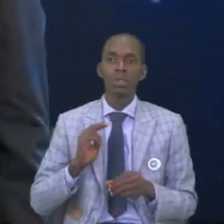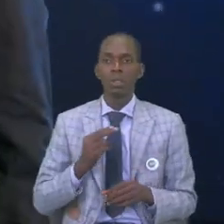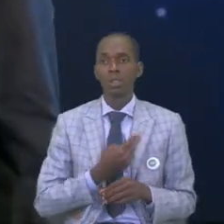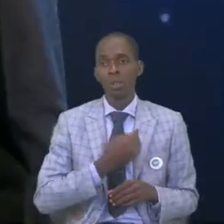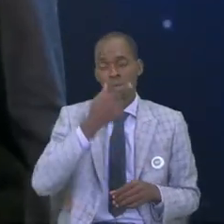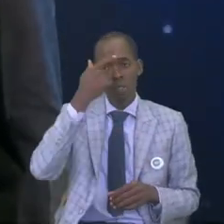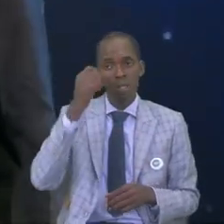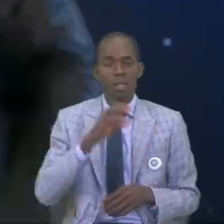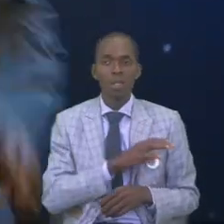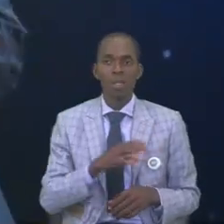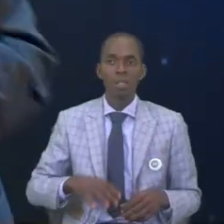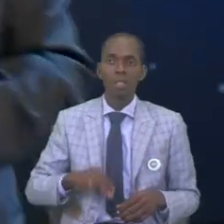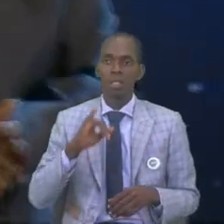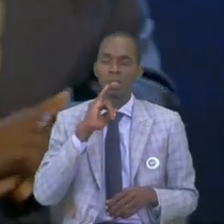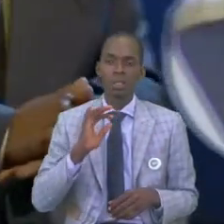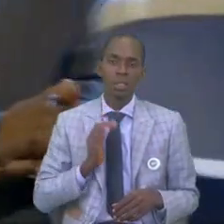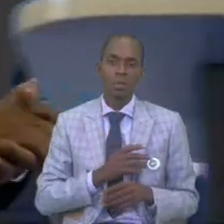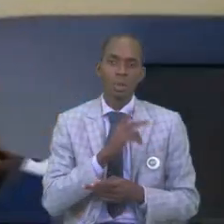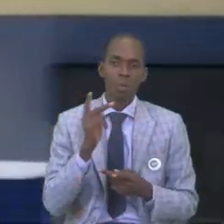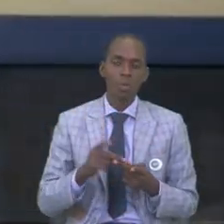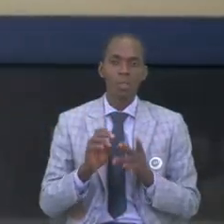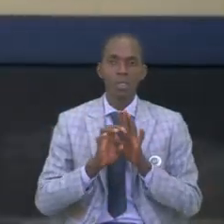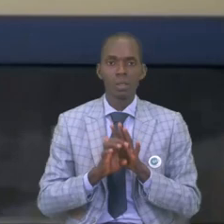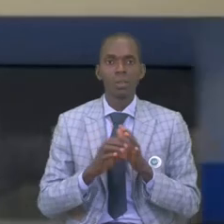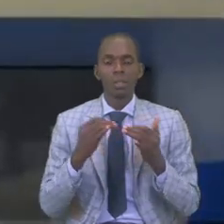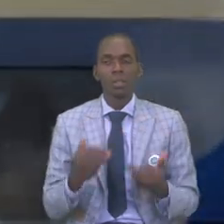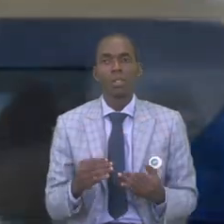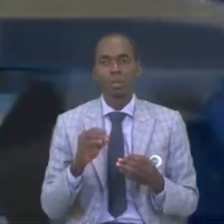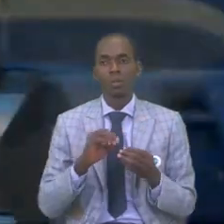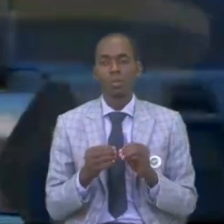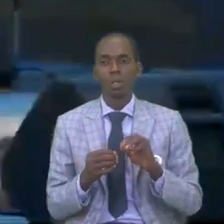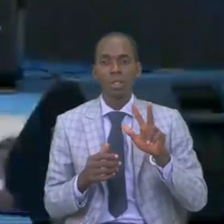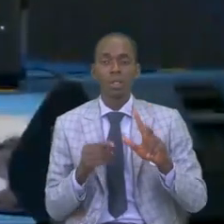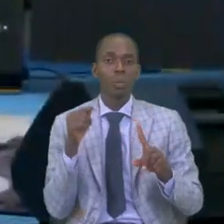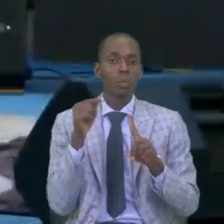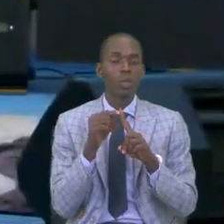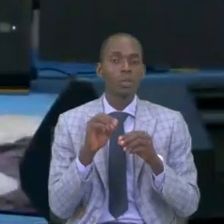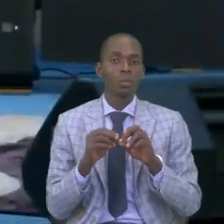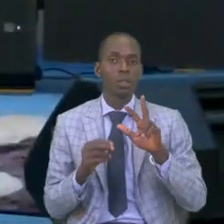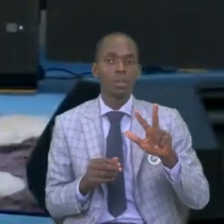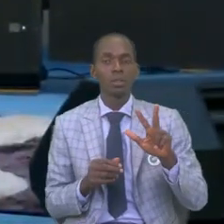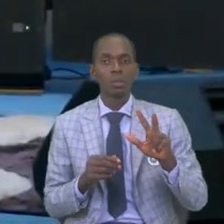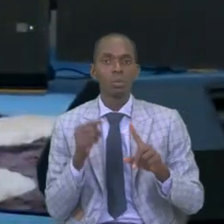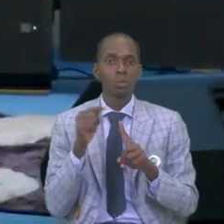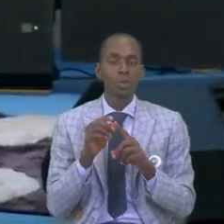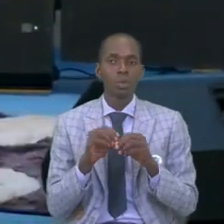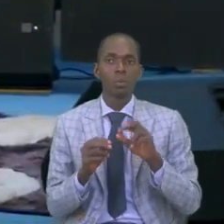is our perfect example. We're coming to number three now. Point number three, we're looking at